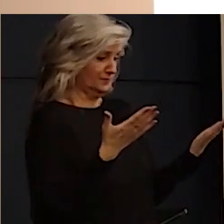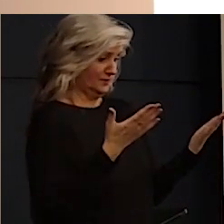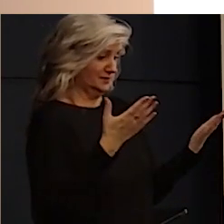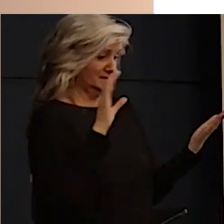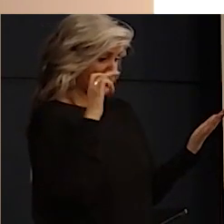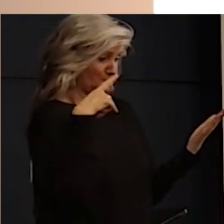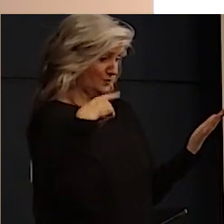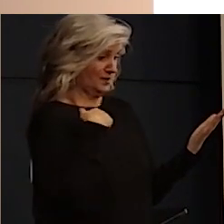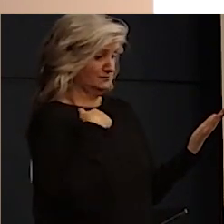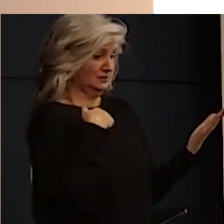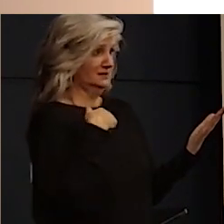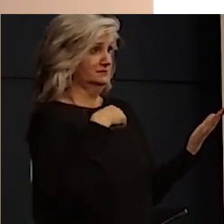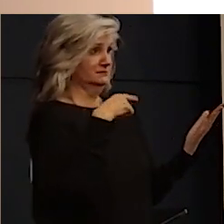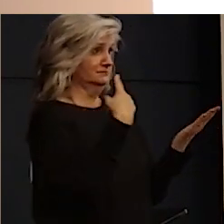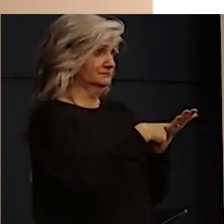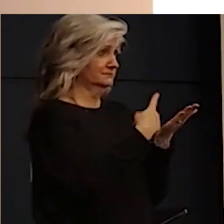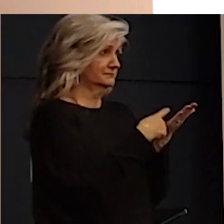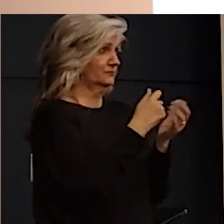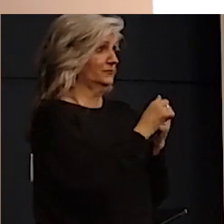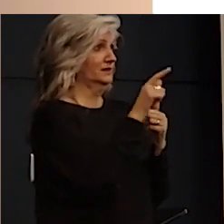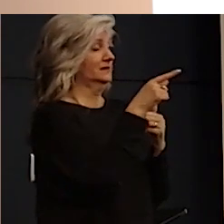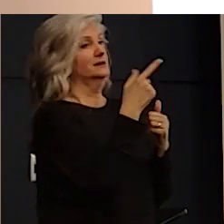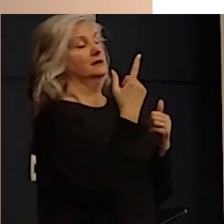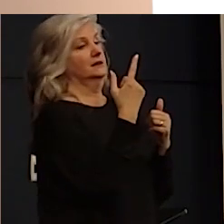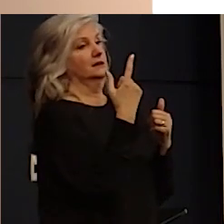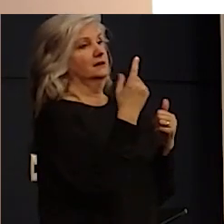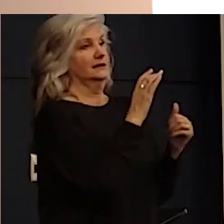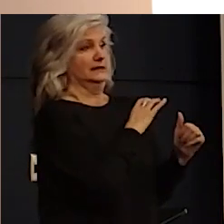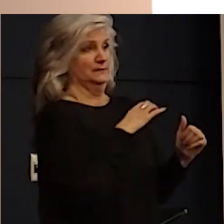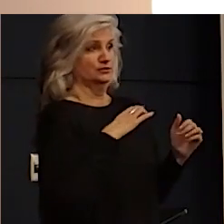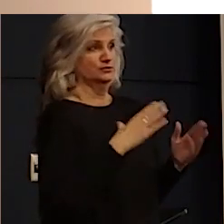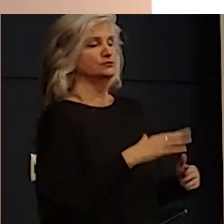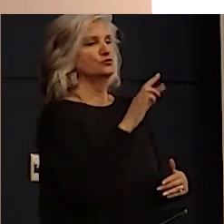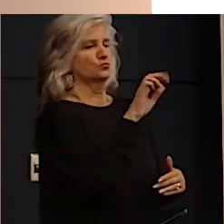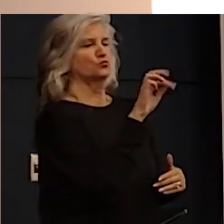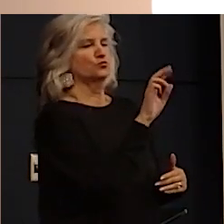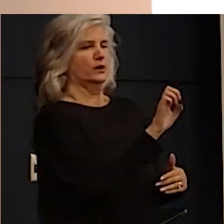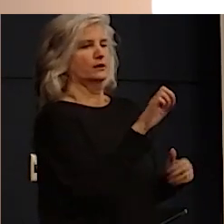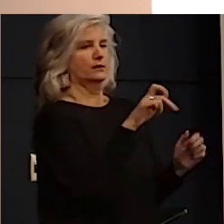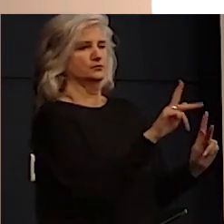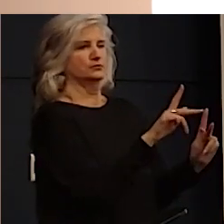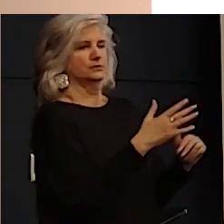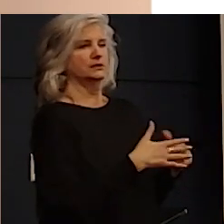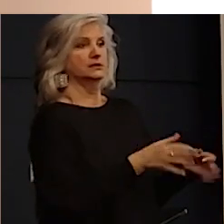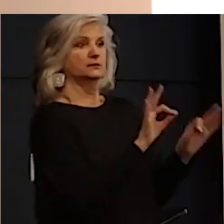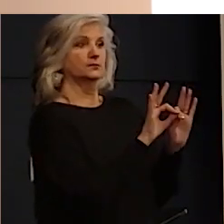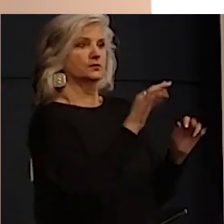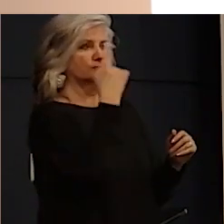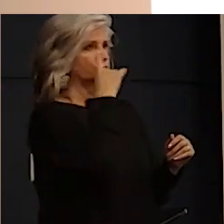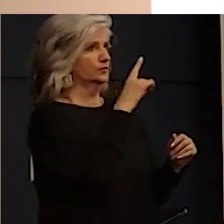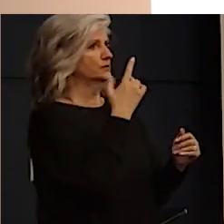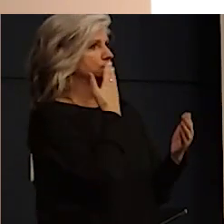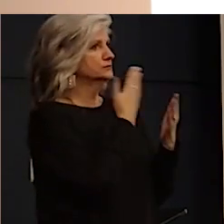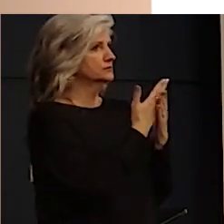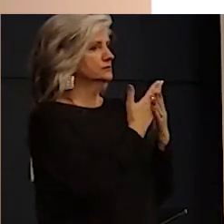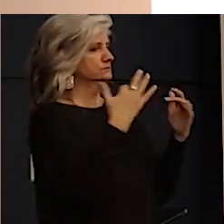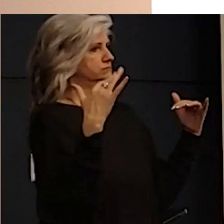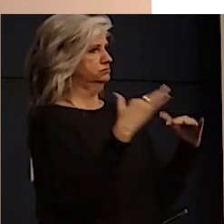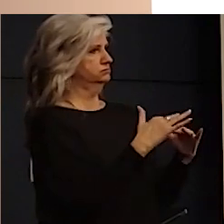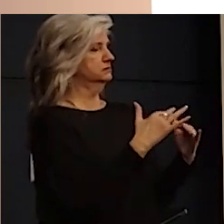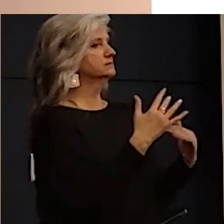we've had a chance to speak to the commissioners in this capacity. So it's a pretty rare opportunity, and that's why it's really important for a strong turnout of folks like